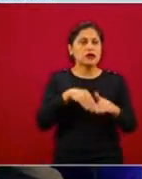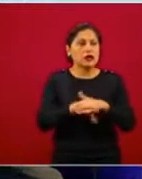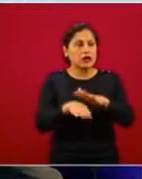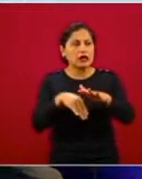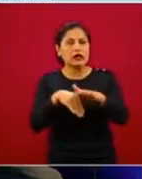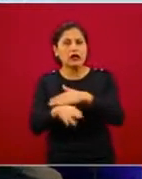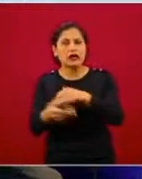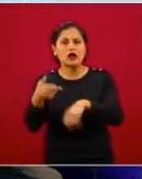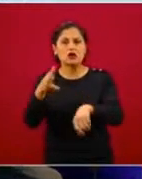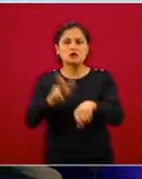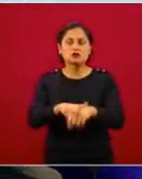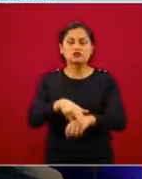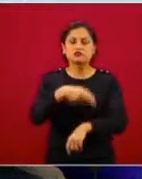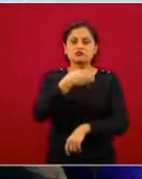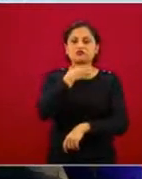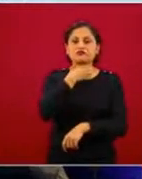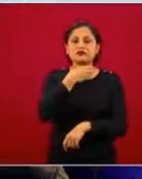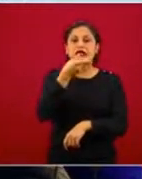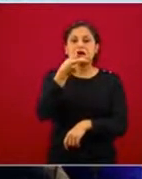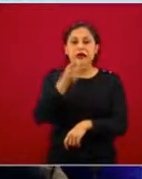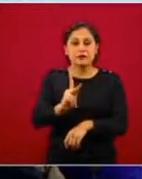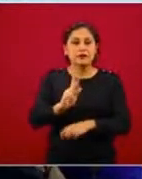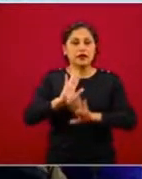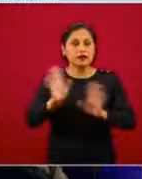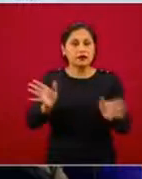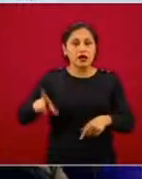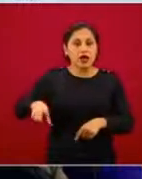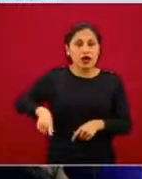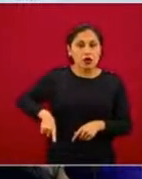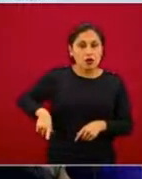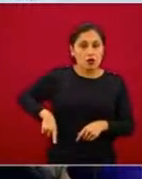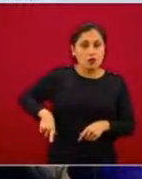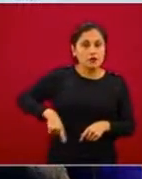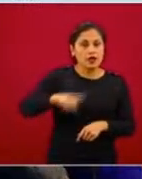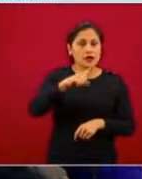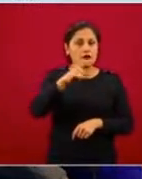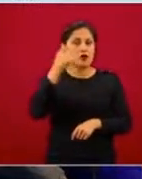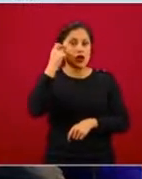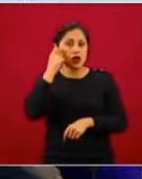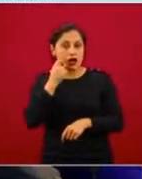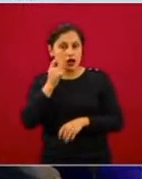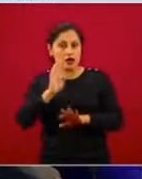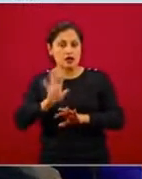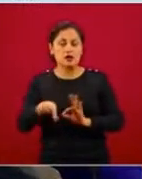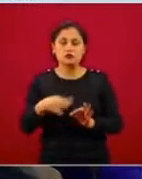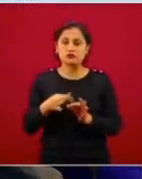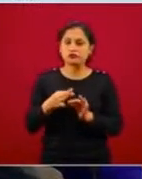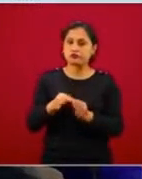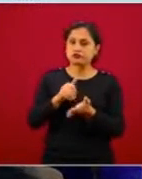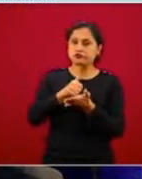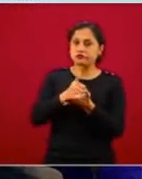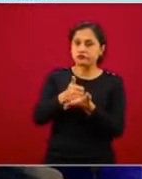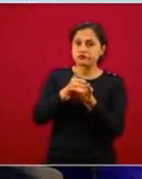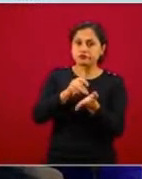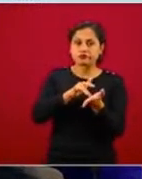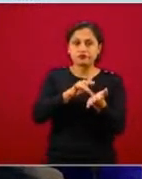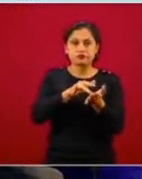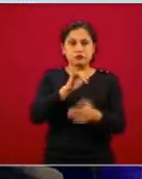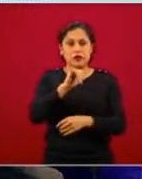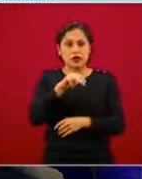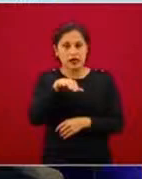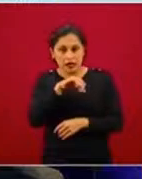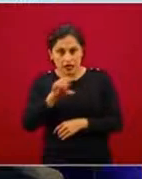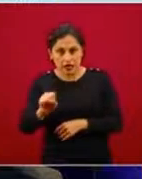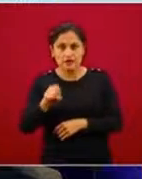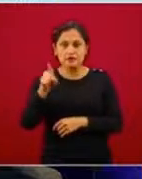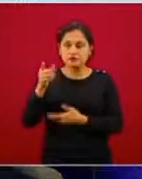turning point. And the good thing is there's been a great positive response from the government of Guerrero and also from